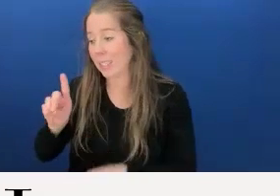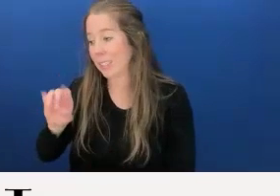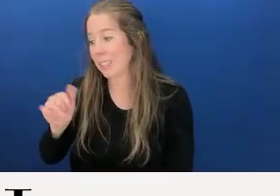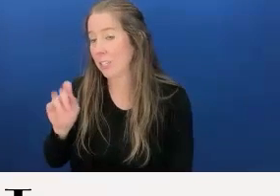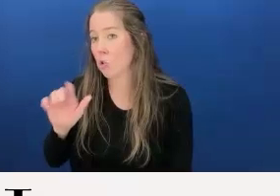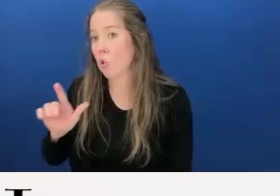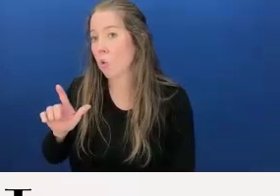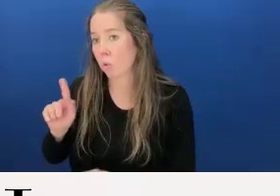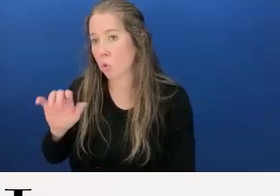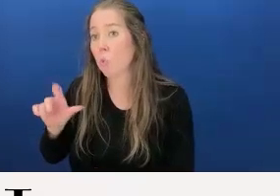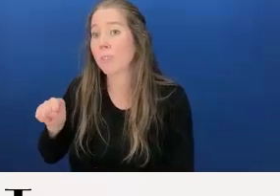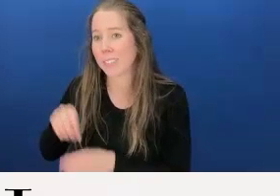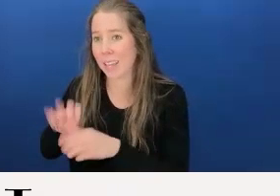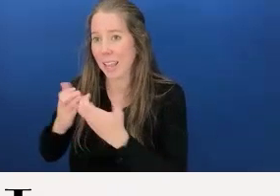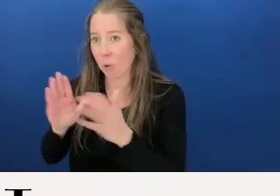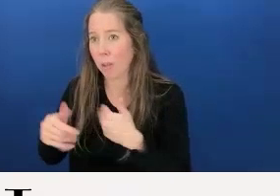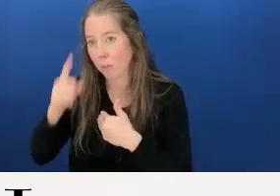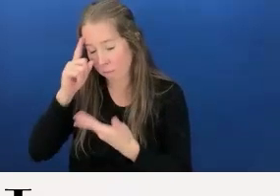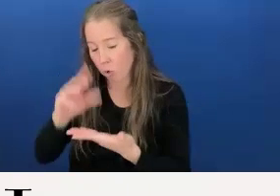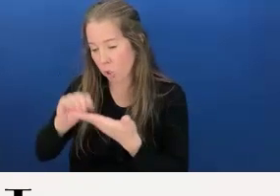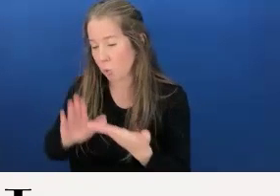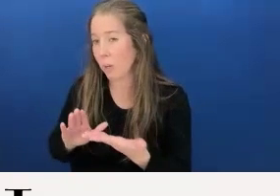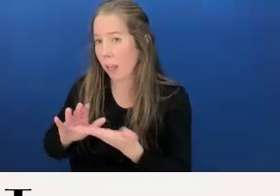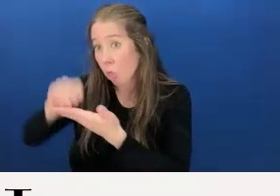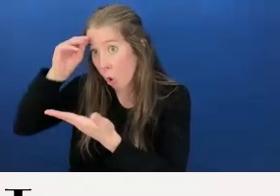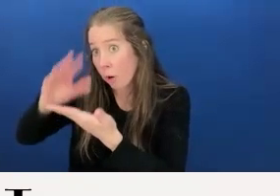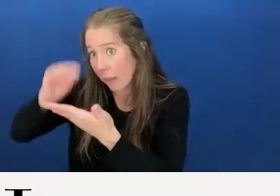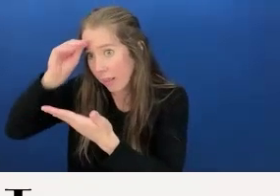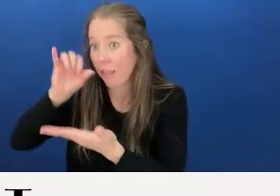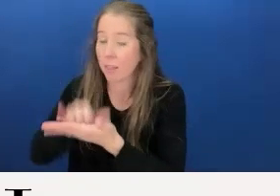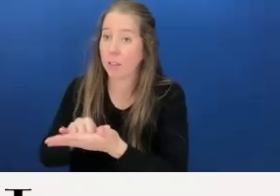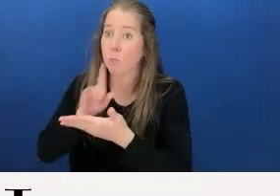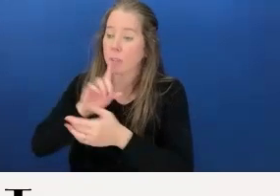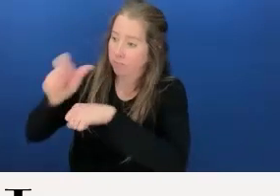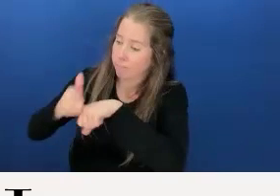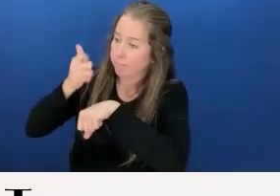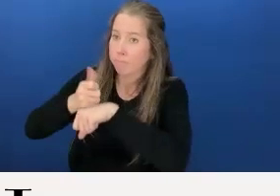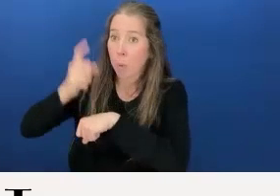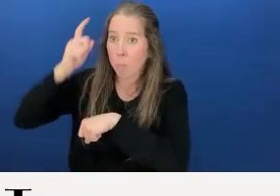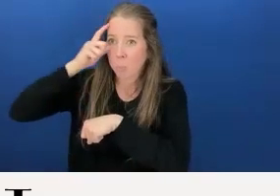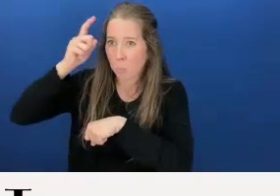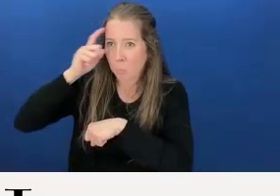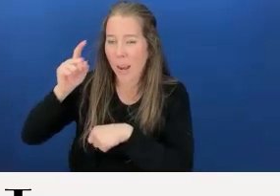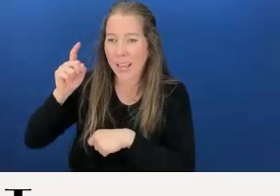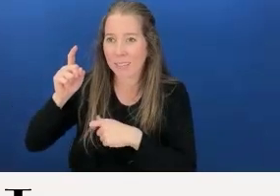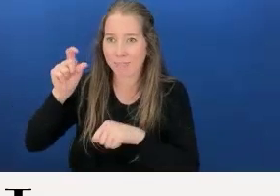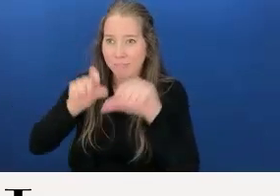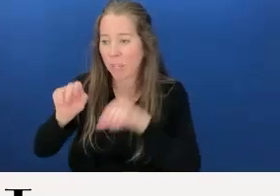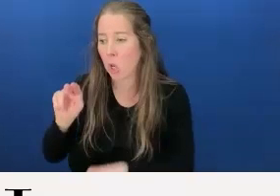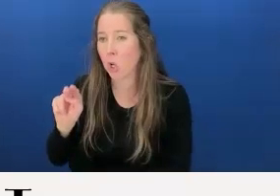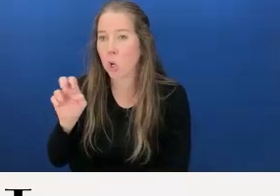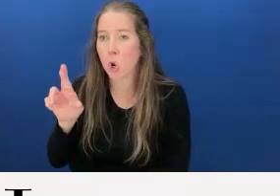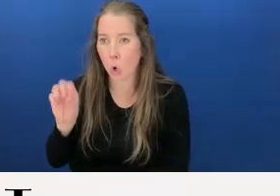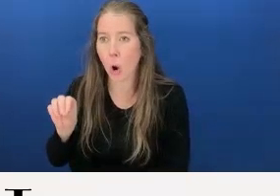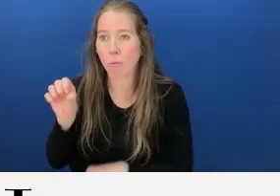student learning. And a lot of that is based around brain neuroscience. And it